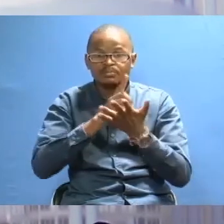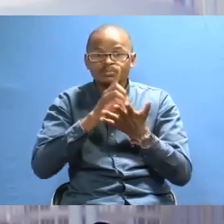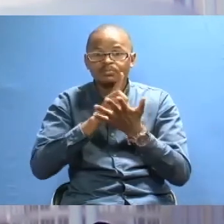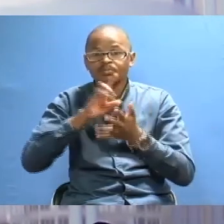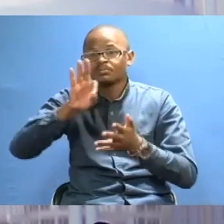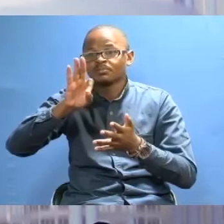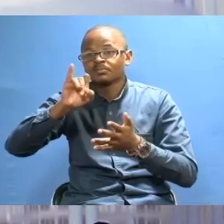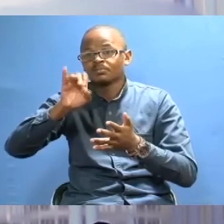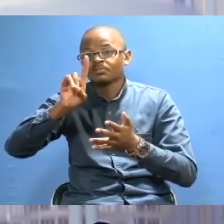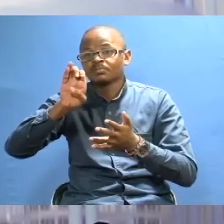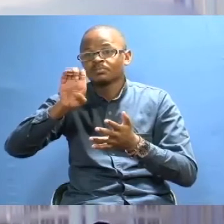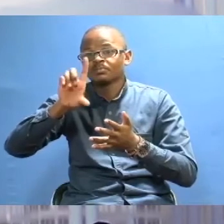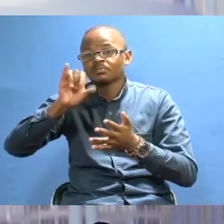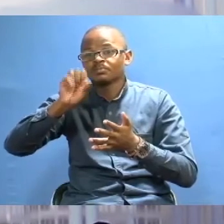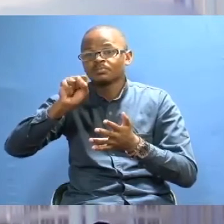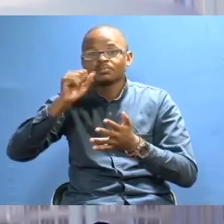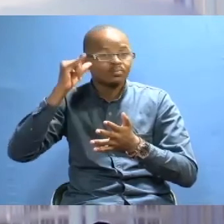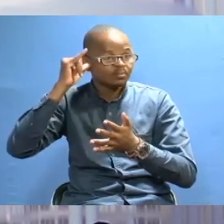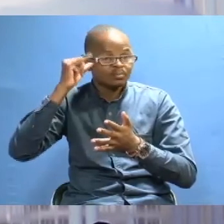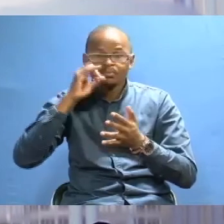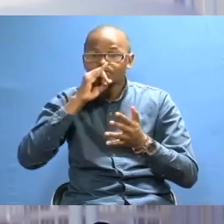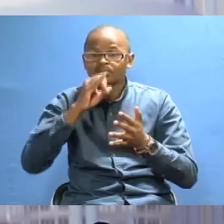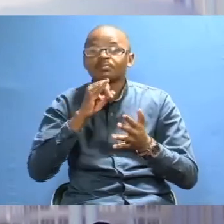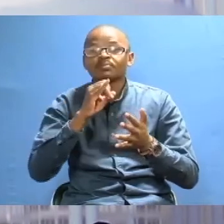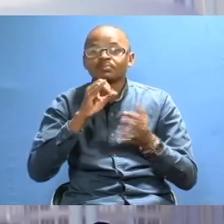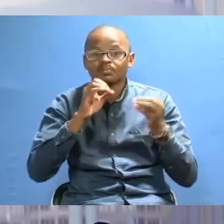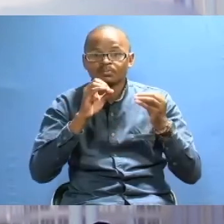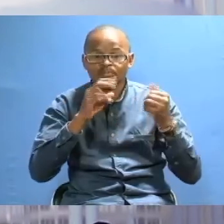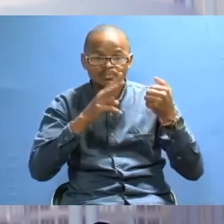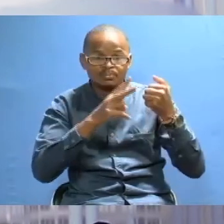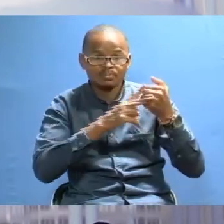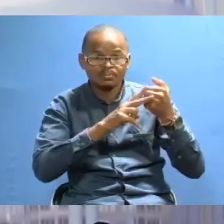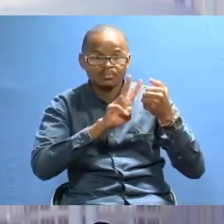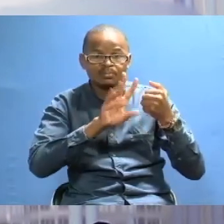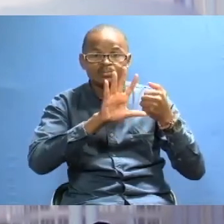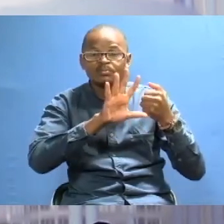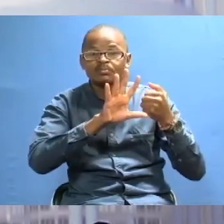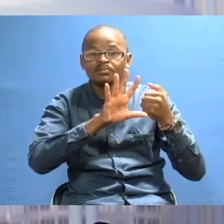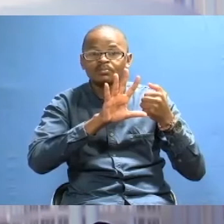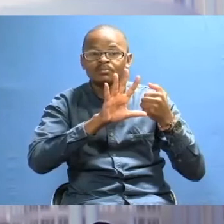Dr. Fidelis Kilonzo, whose mobile number is